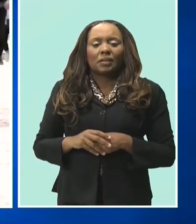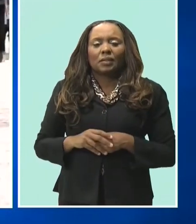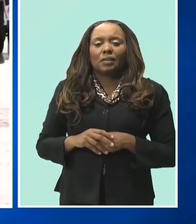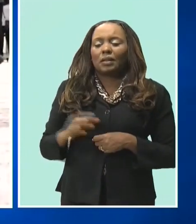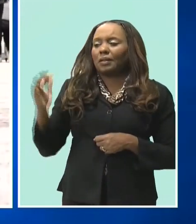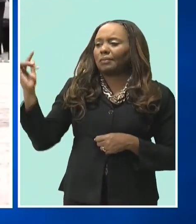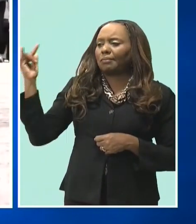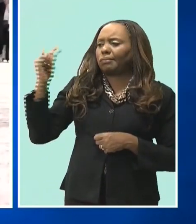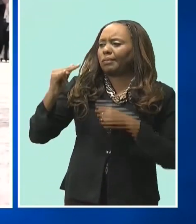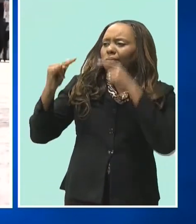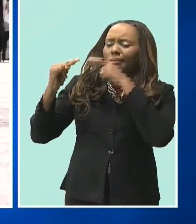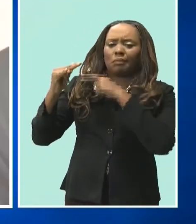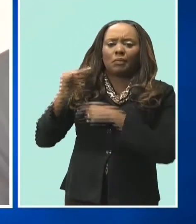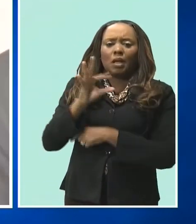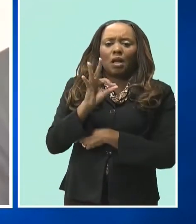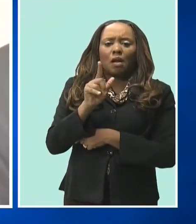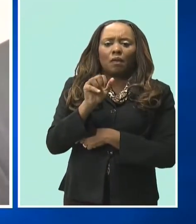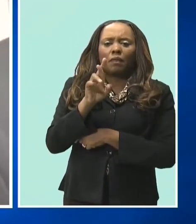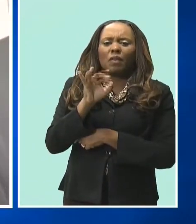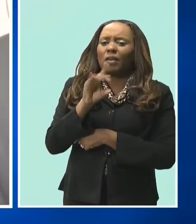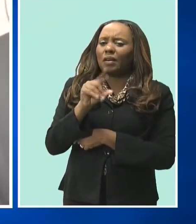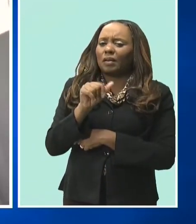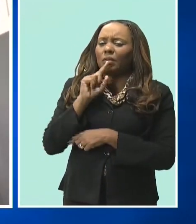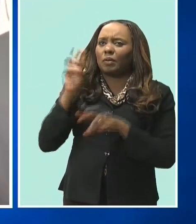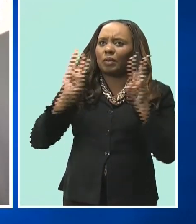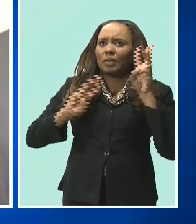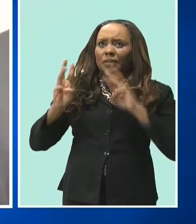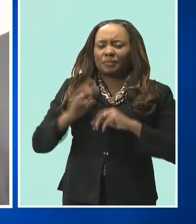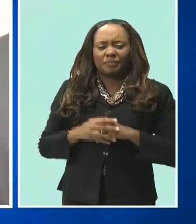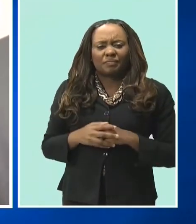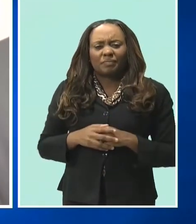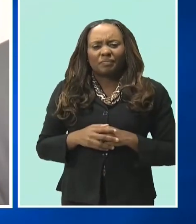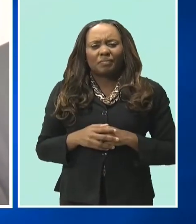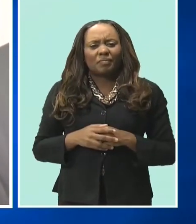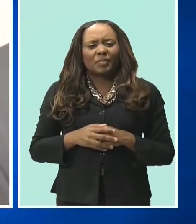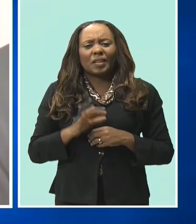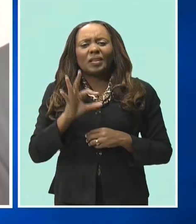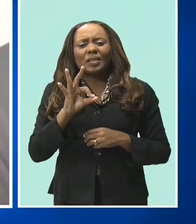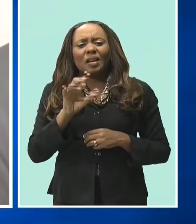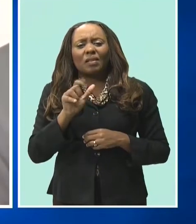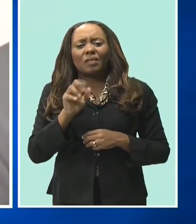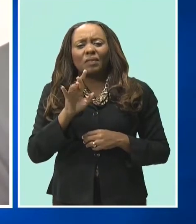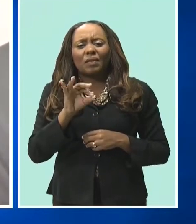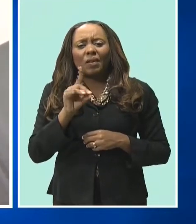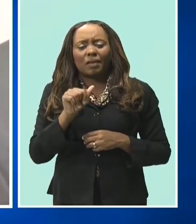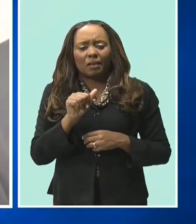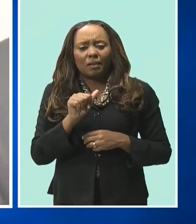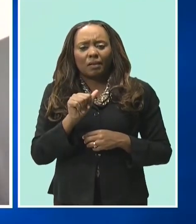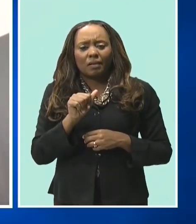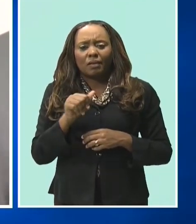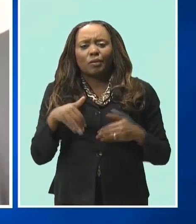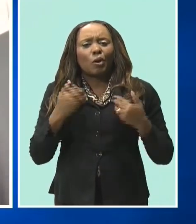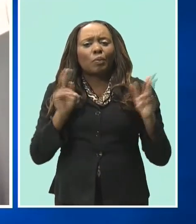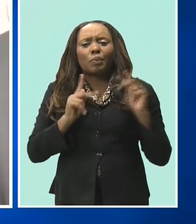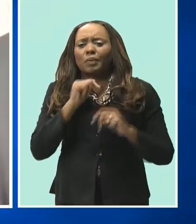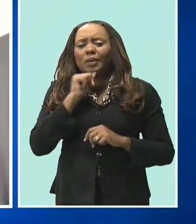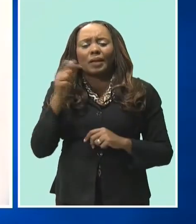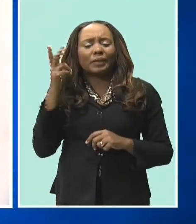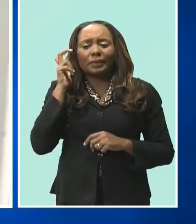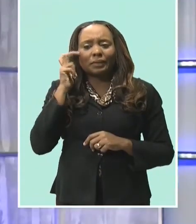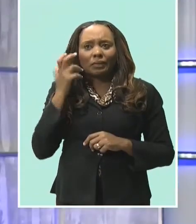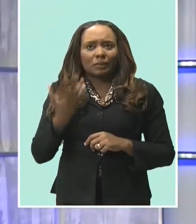Florida was concerning for him. Young people are not listening. They're the ones that are getting sick. They're just not